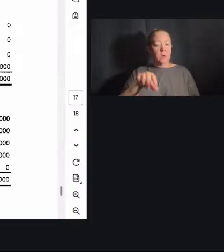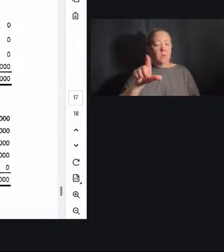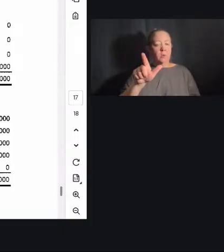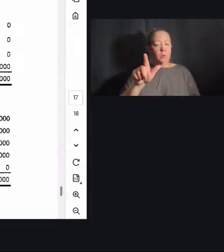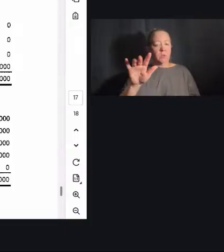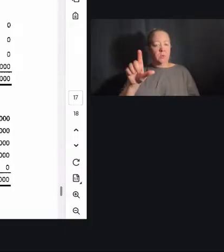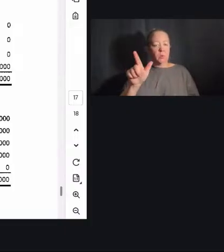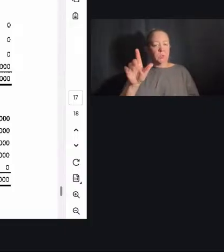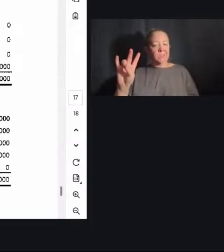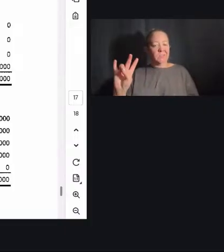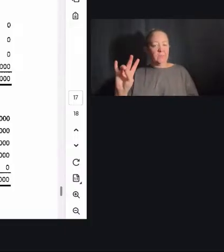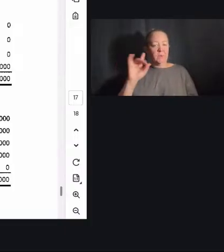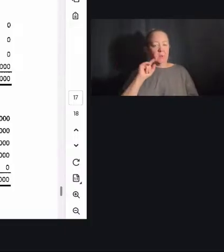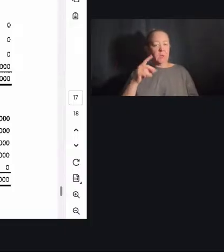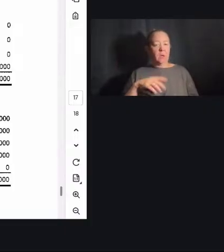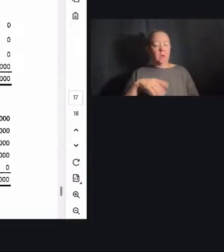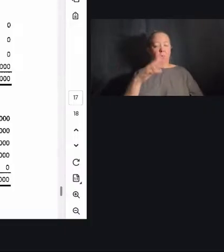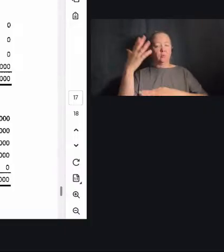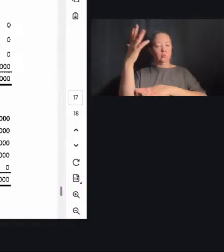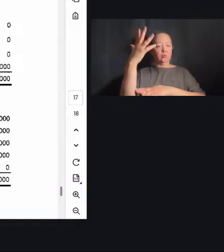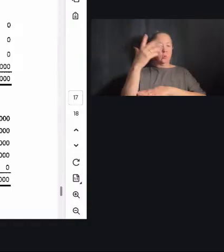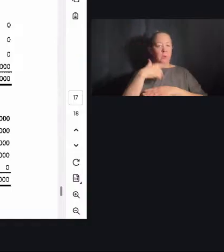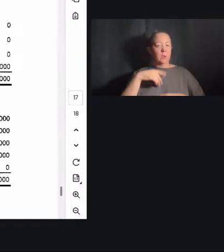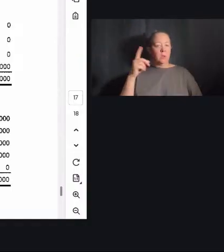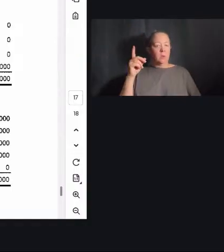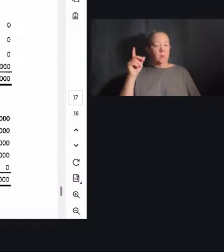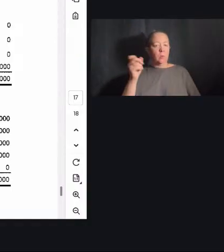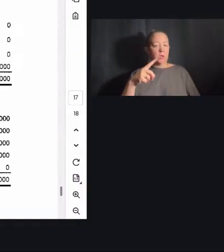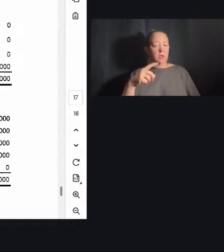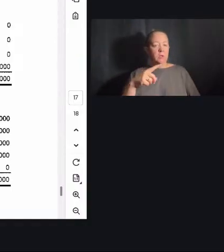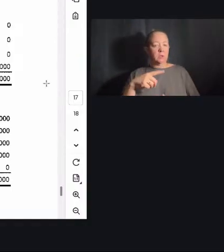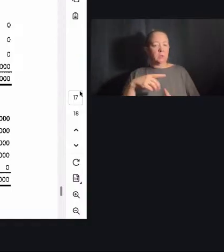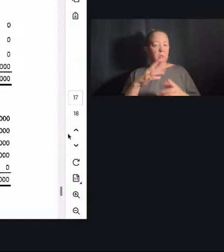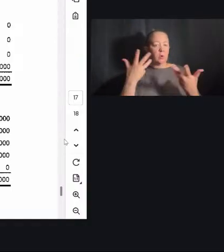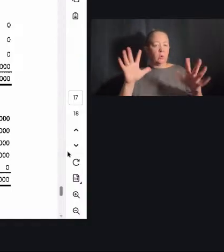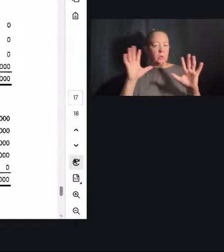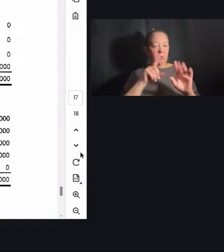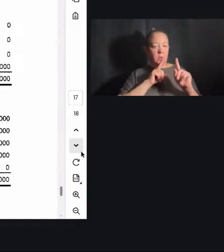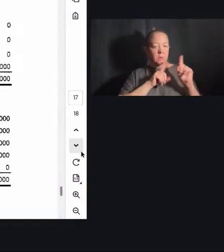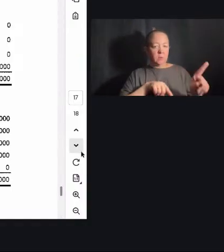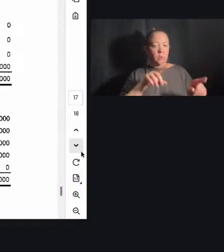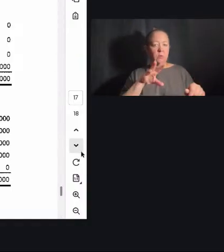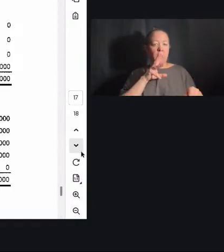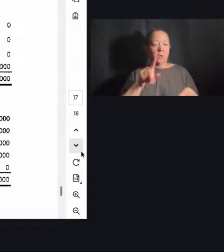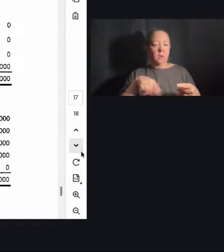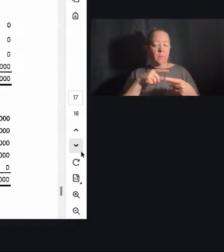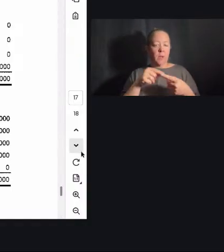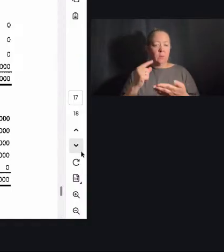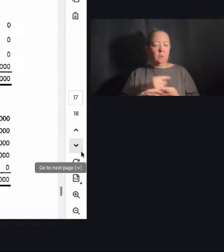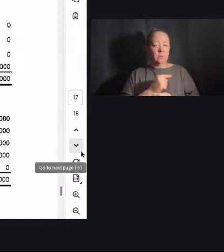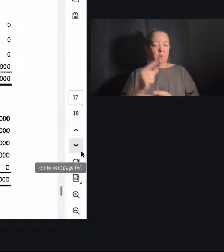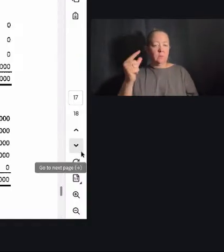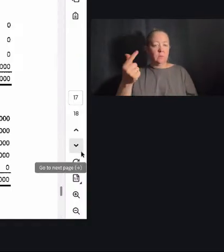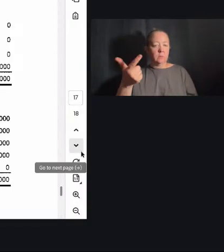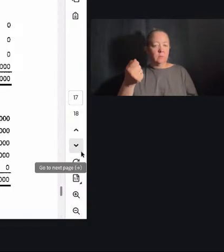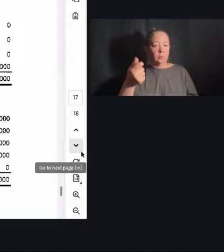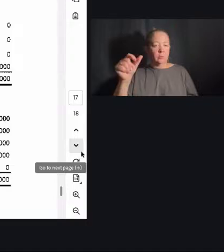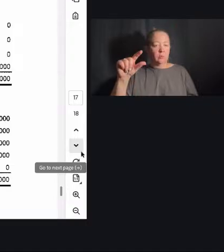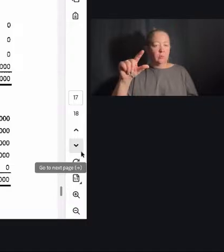answered. And then when we're talking about the grant, when we're talking about the